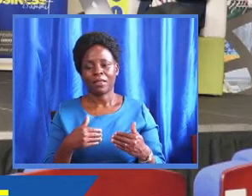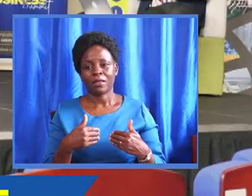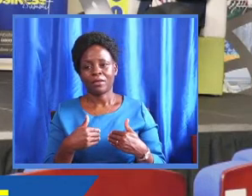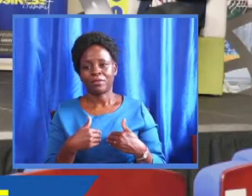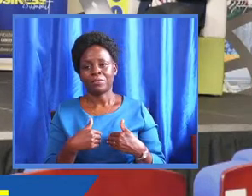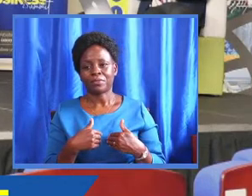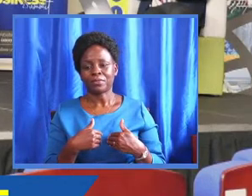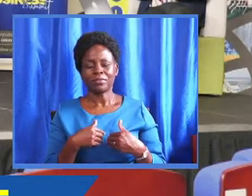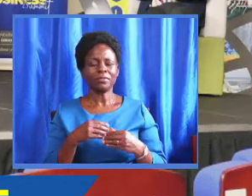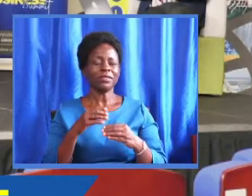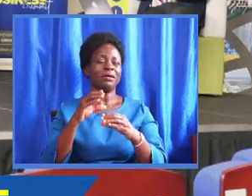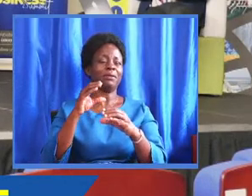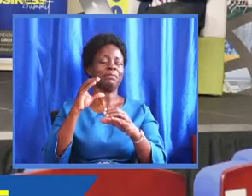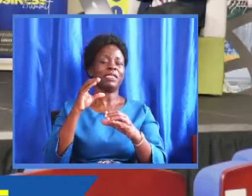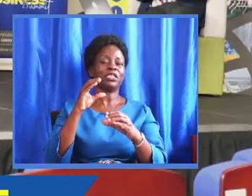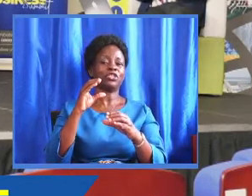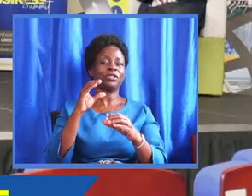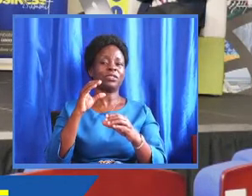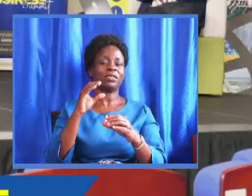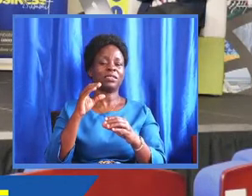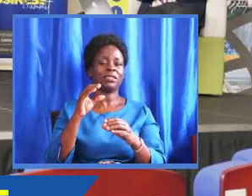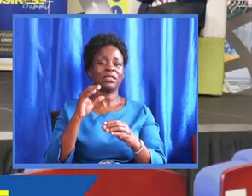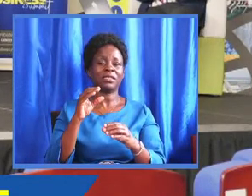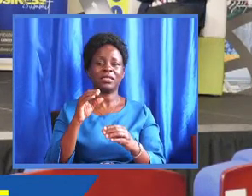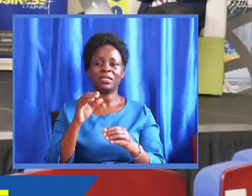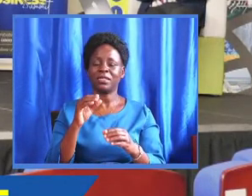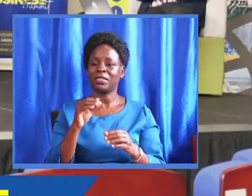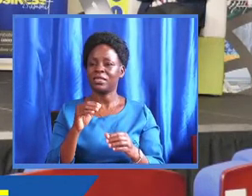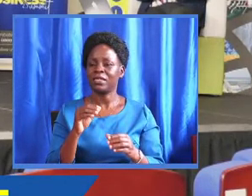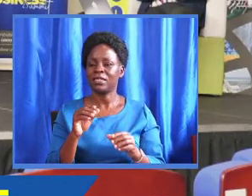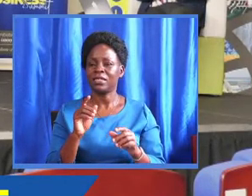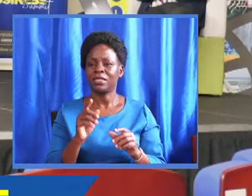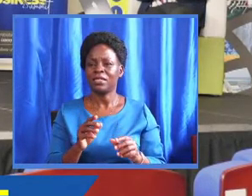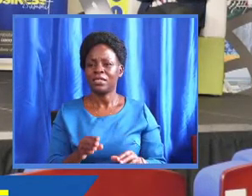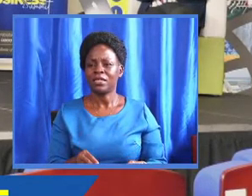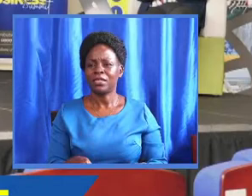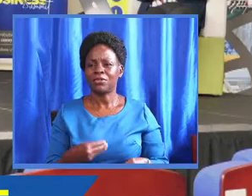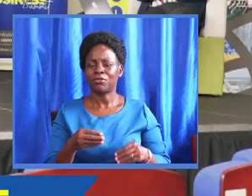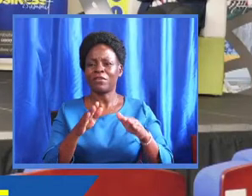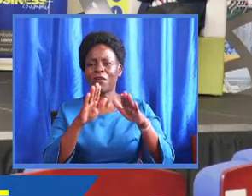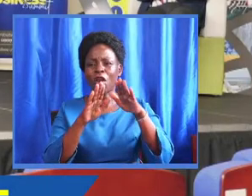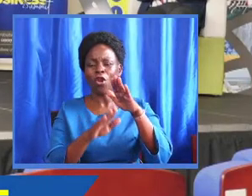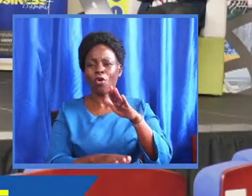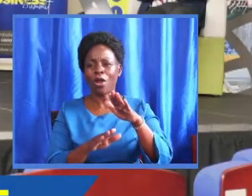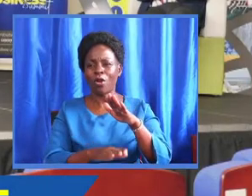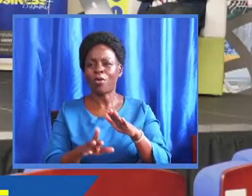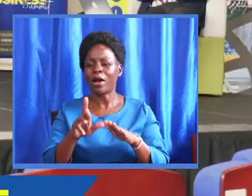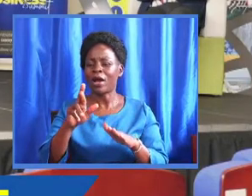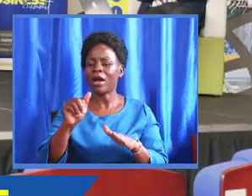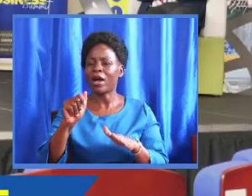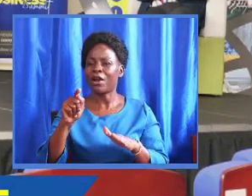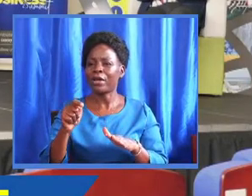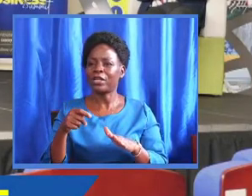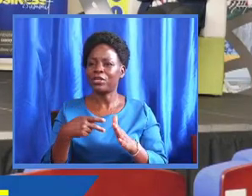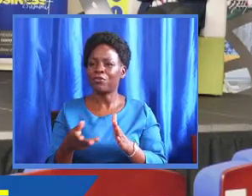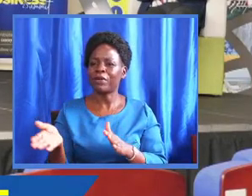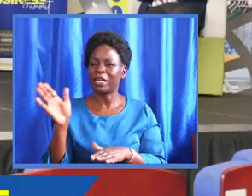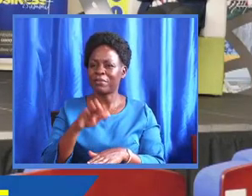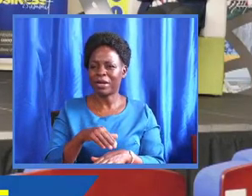Our predictions are that it's actually going to give a lower rental return in terms of